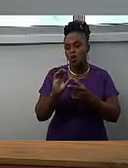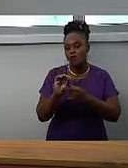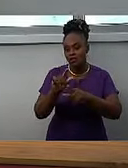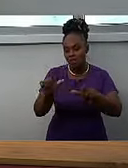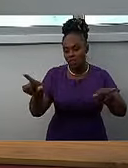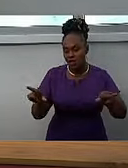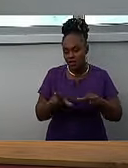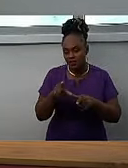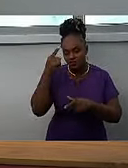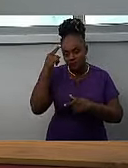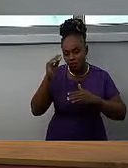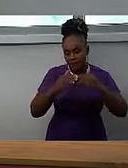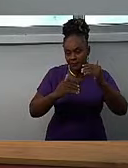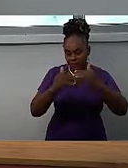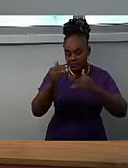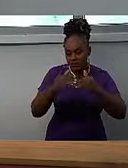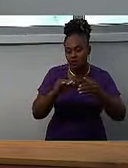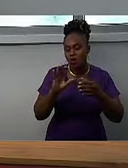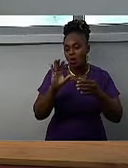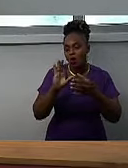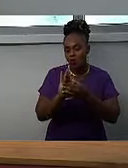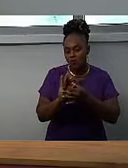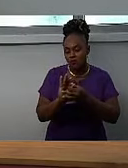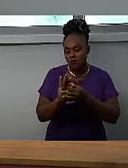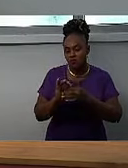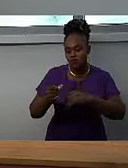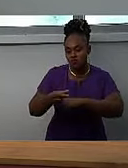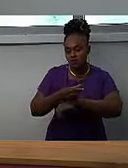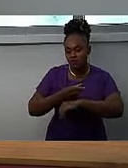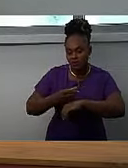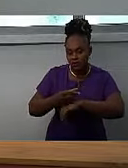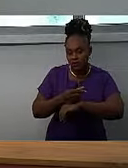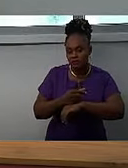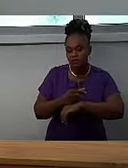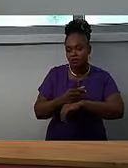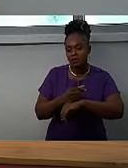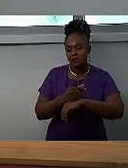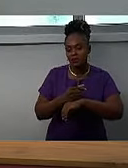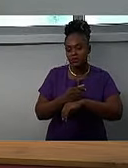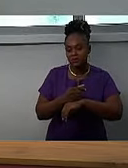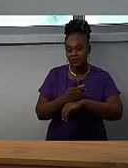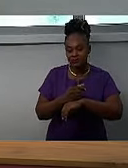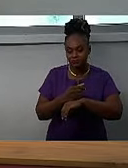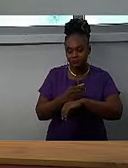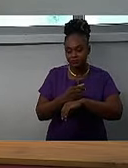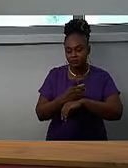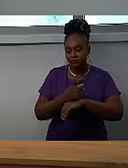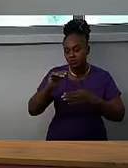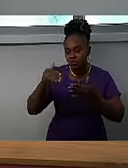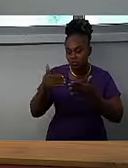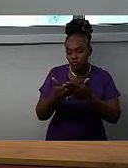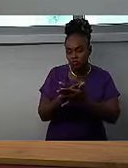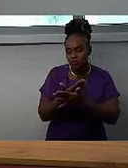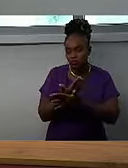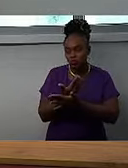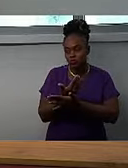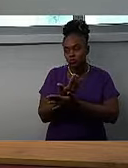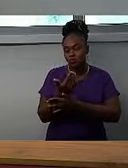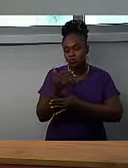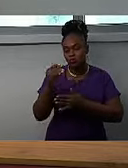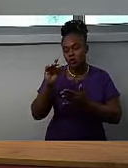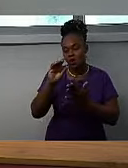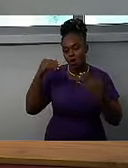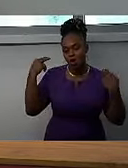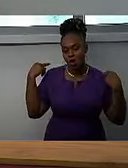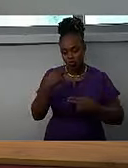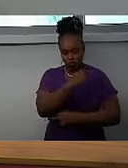and operation of Grenada's Climate Smart New Teaching Hospital project. 2,